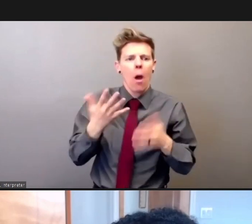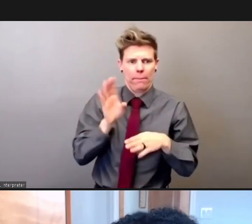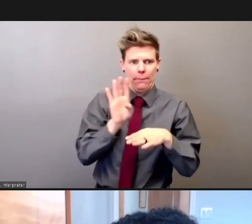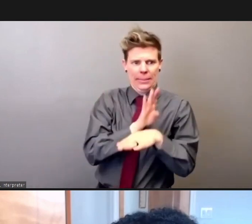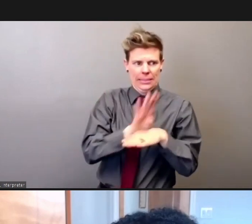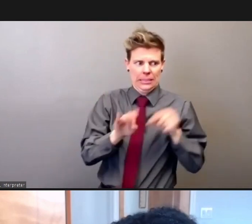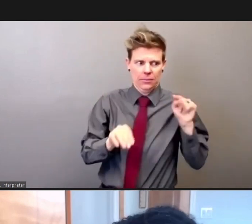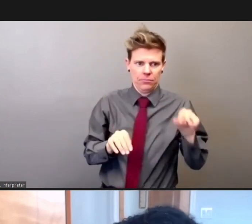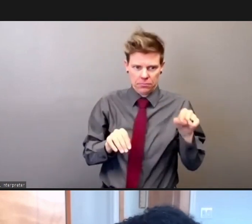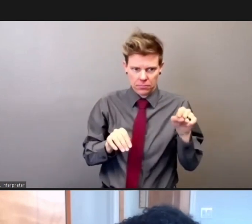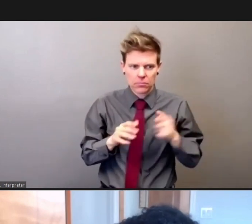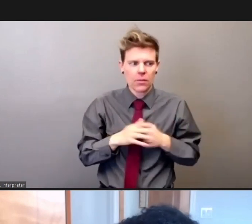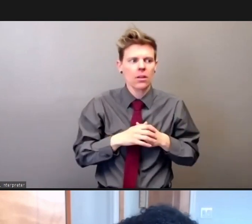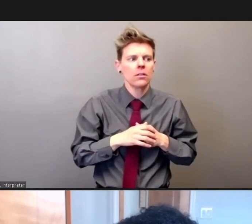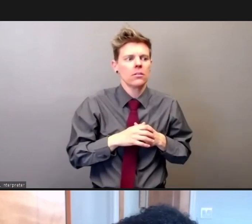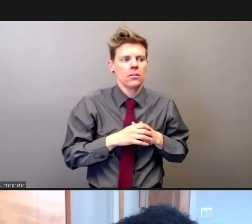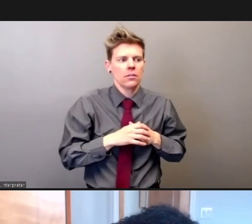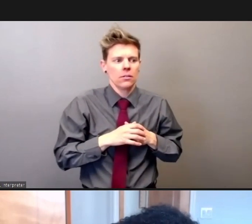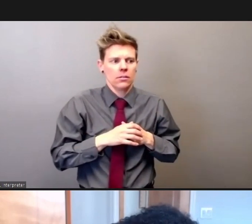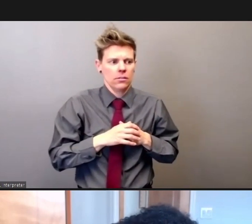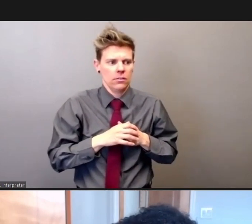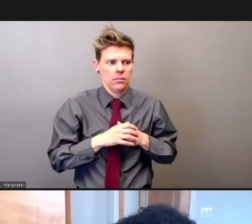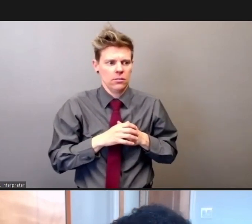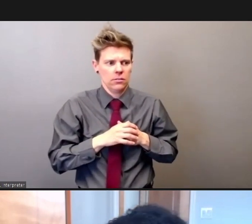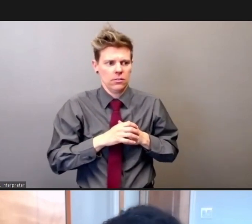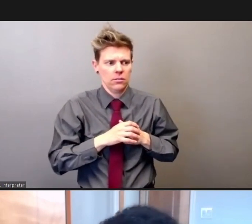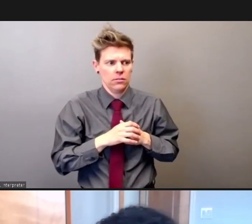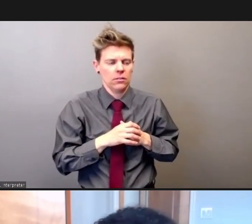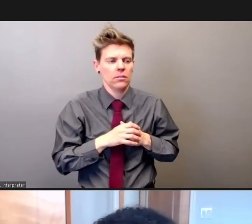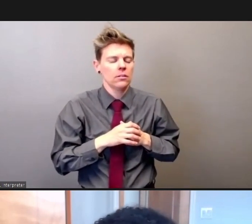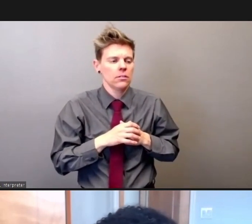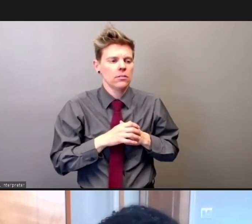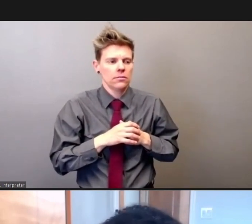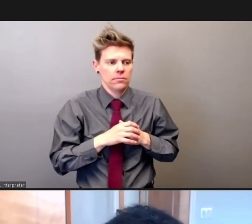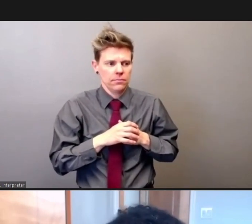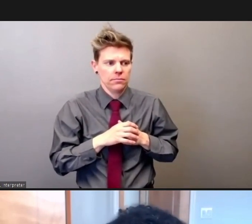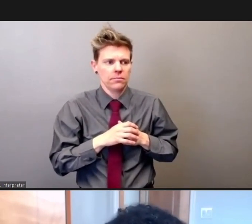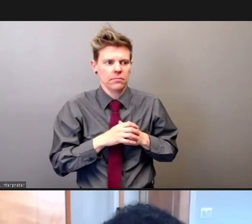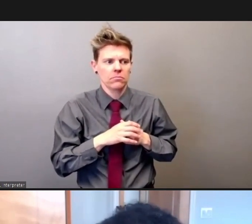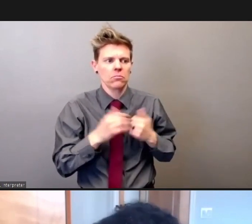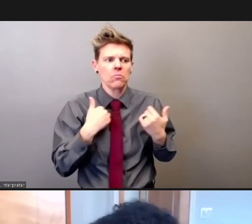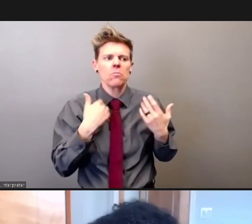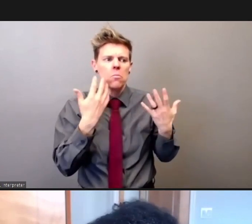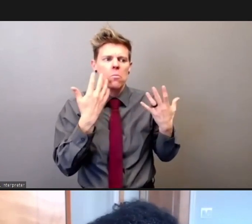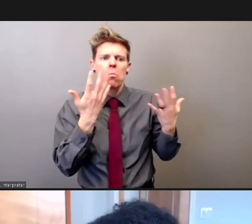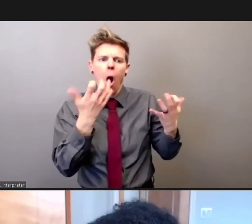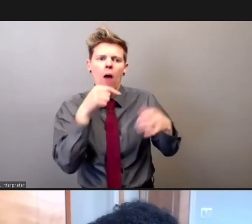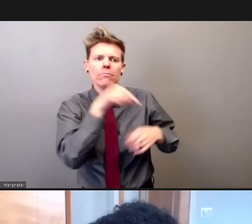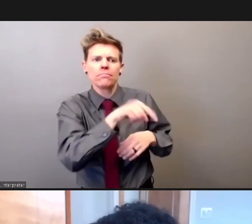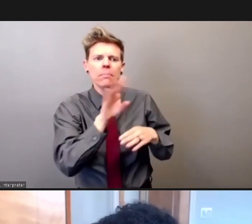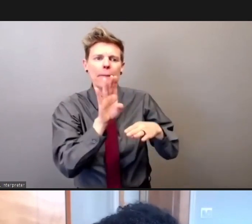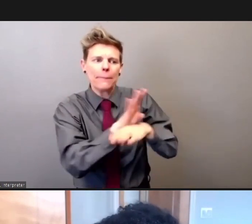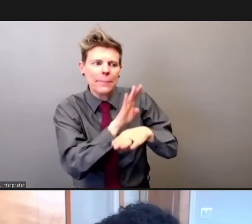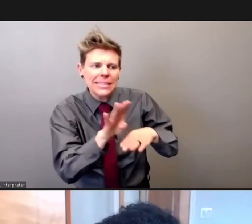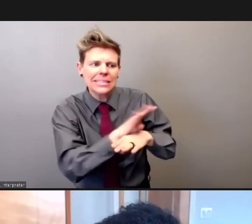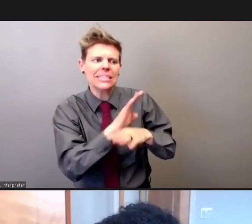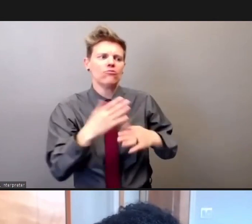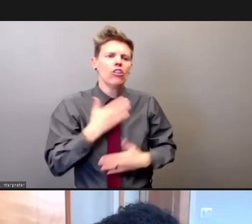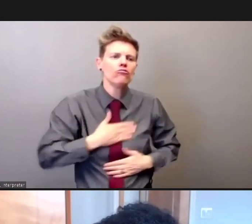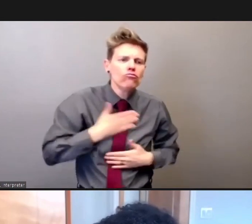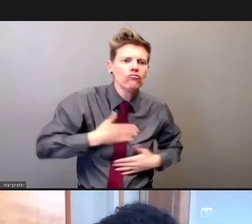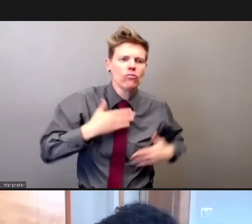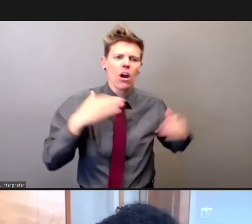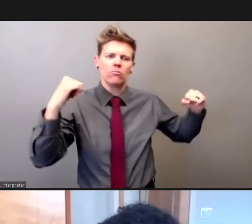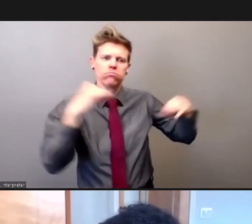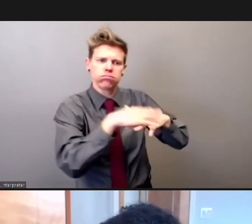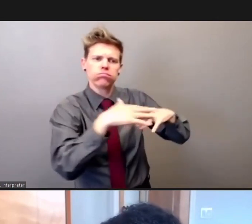compete for, that entertainment and booking those venues. I want to give many businesses and communities